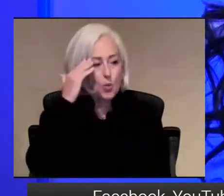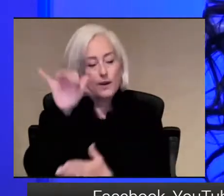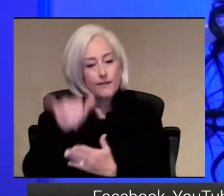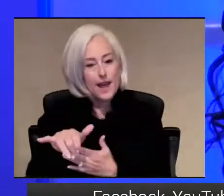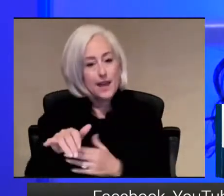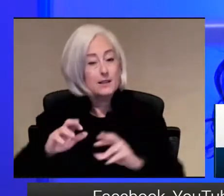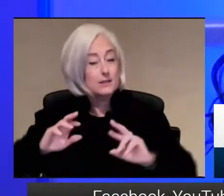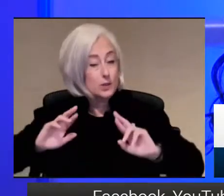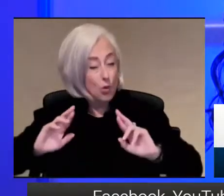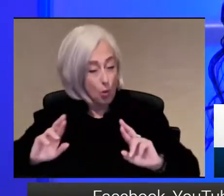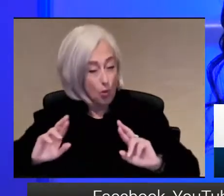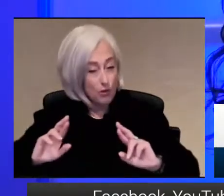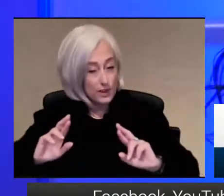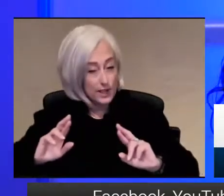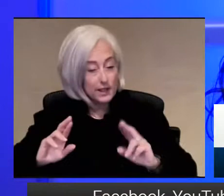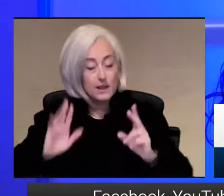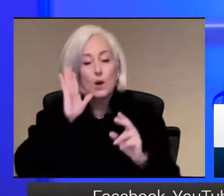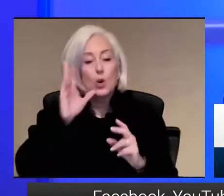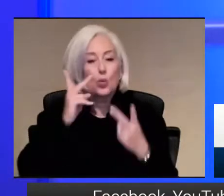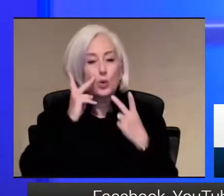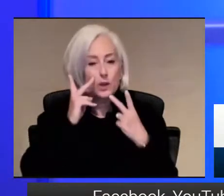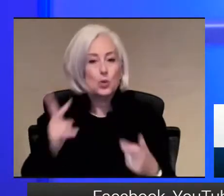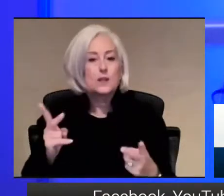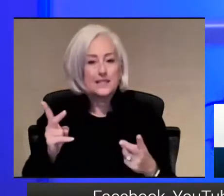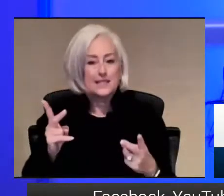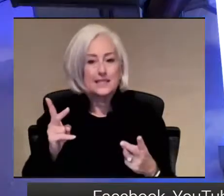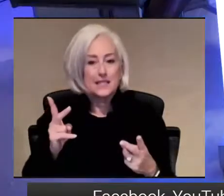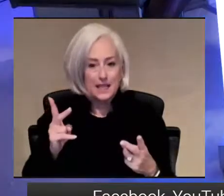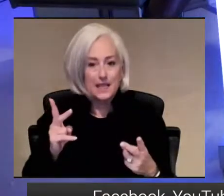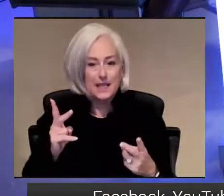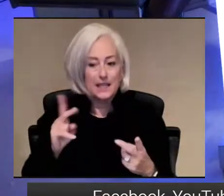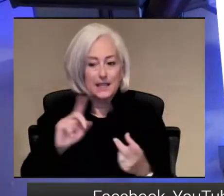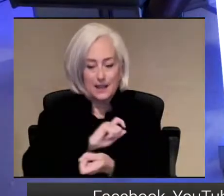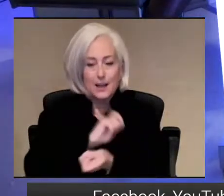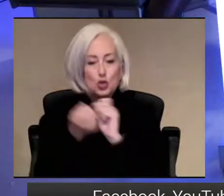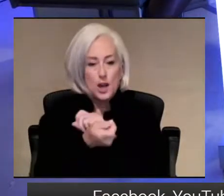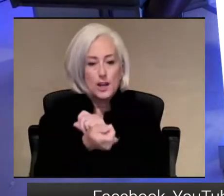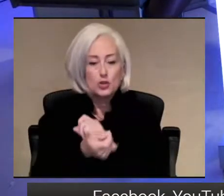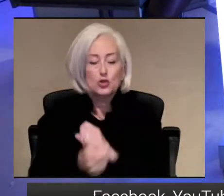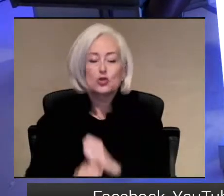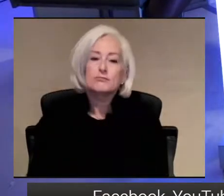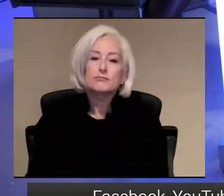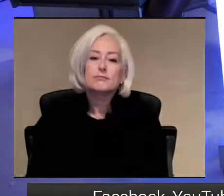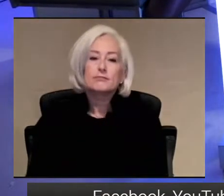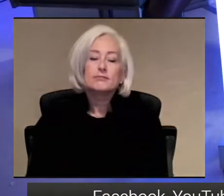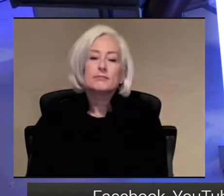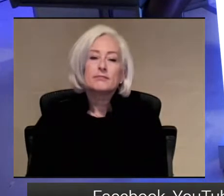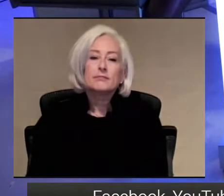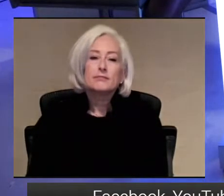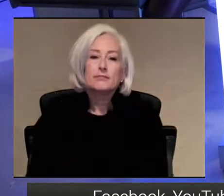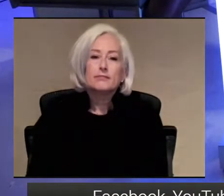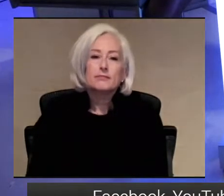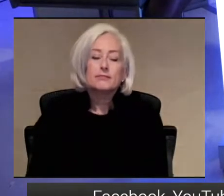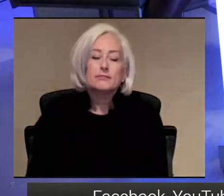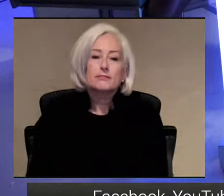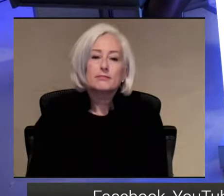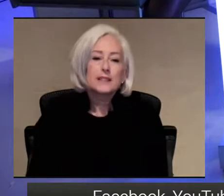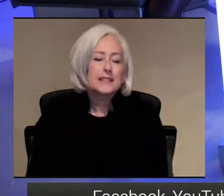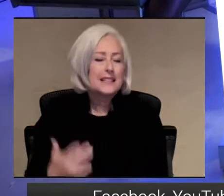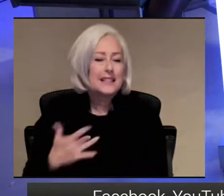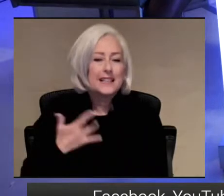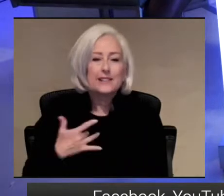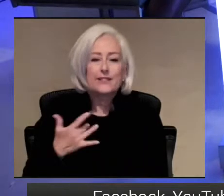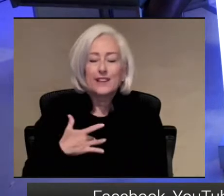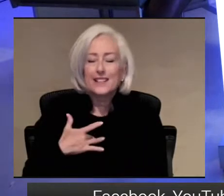hopefully we'll see a turnaround. Hopefully. It's got to be it just feels so conflicted